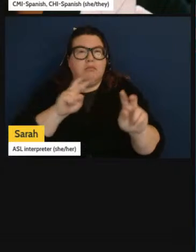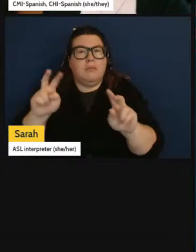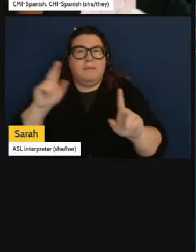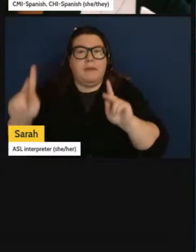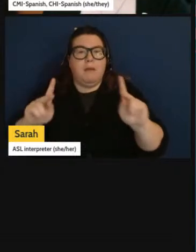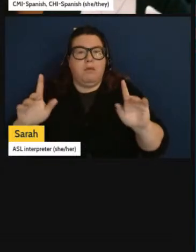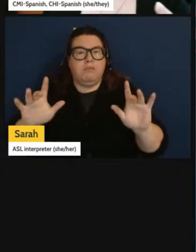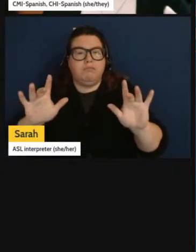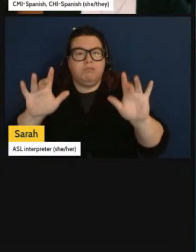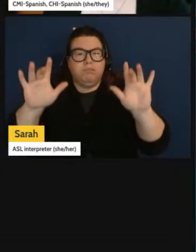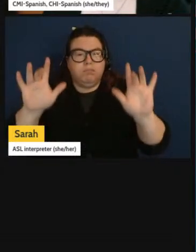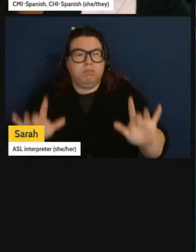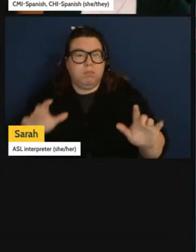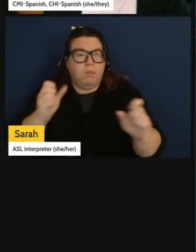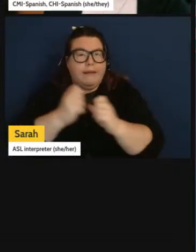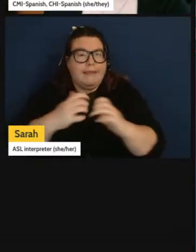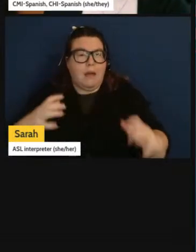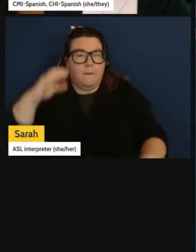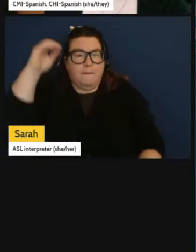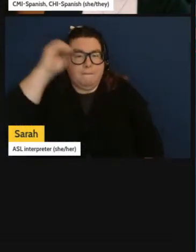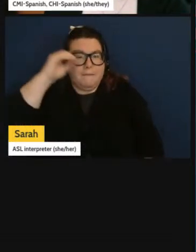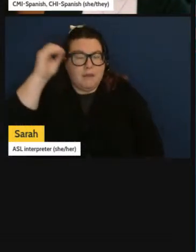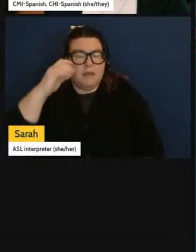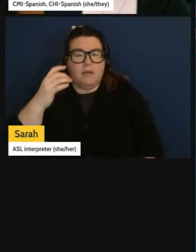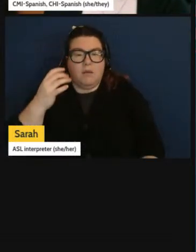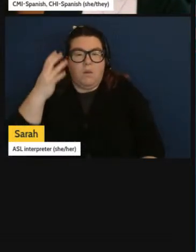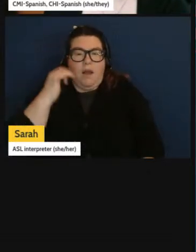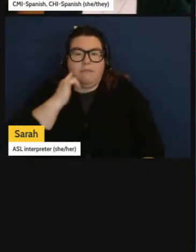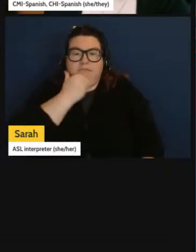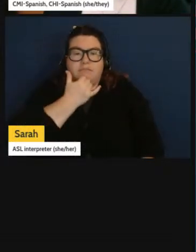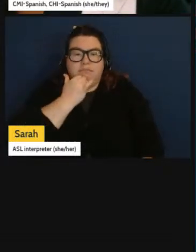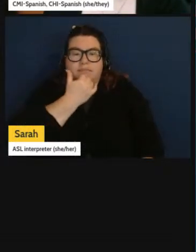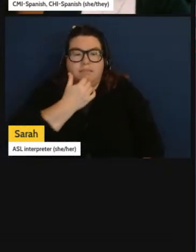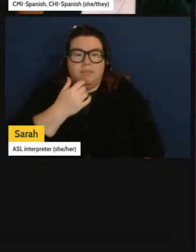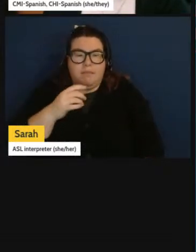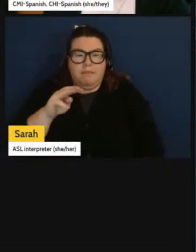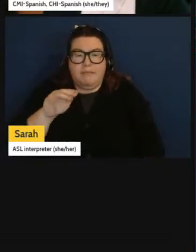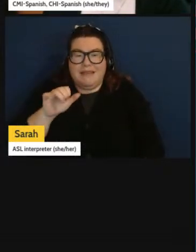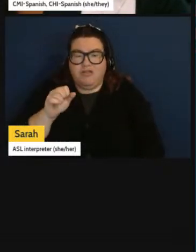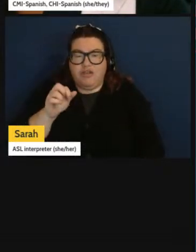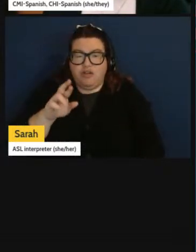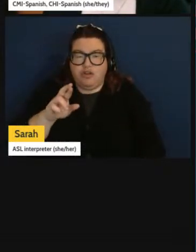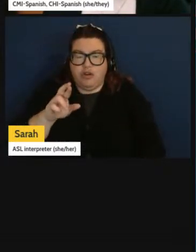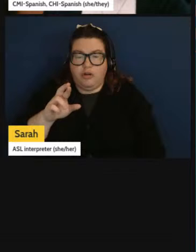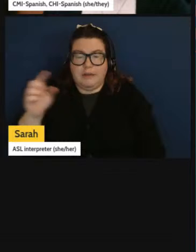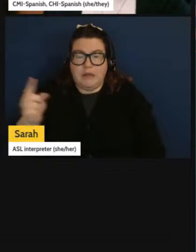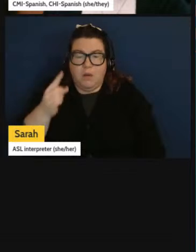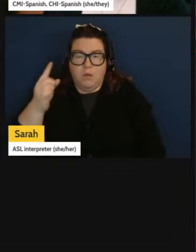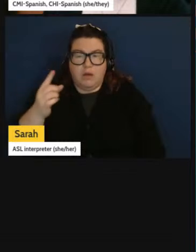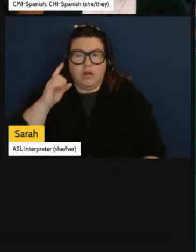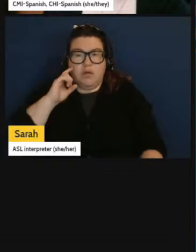Maybe the reason why you're repeatedly misgendering someone is because you're randomly memorizing